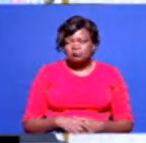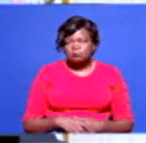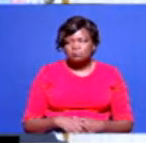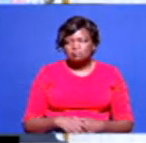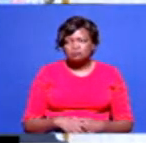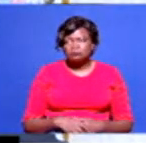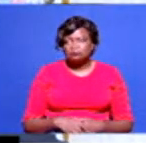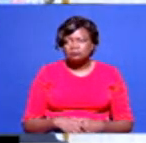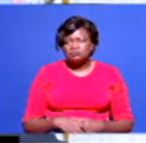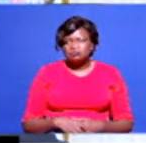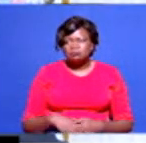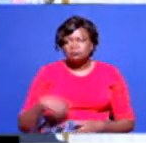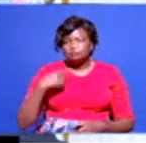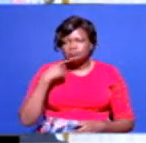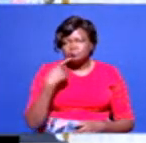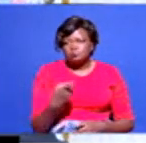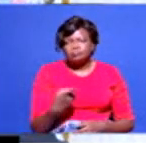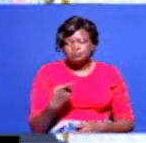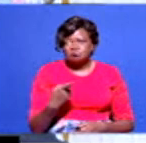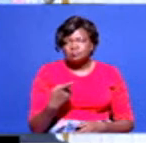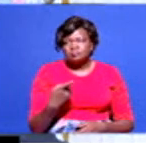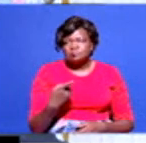So